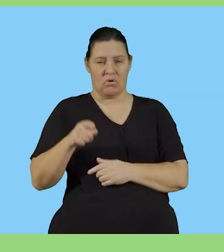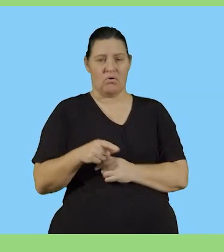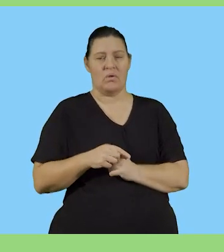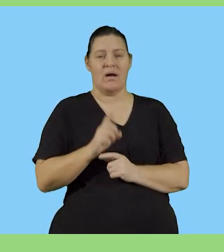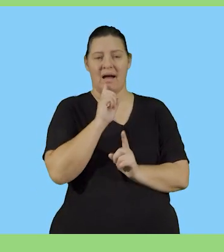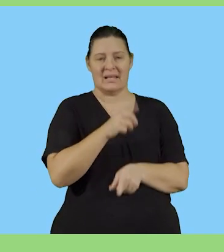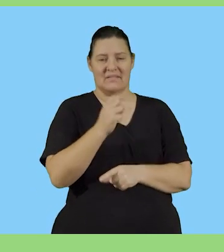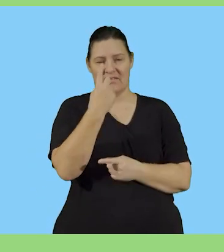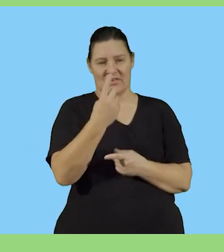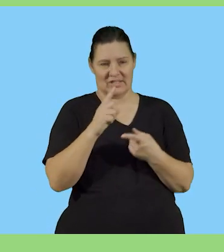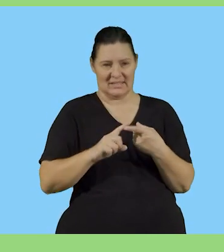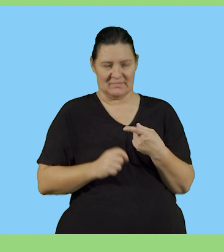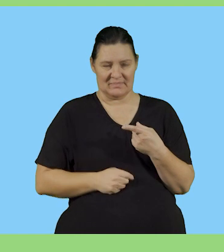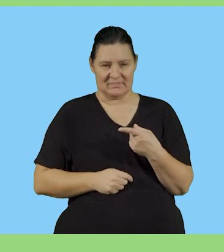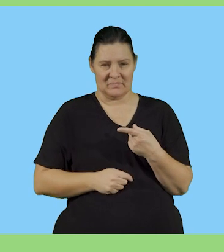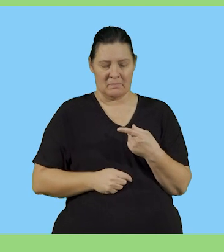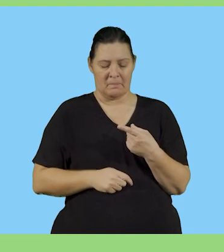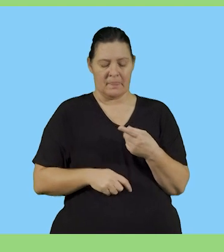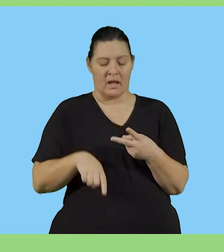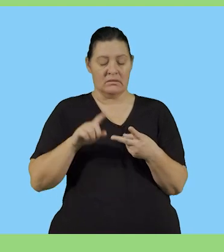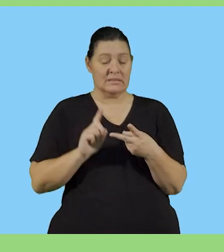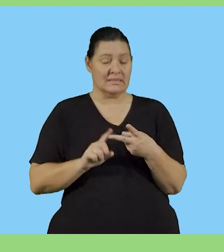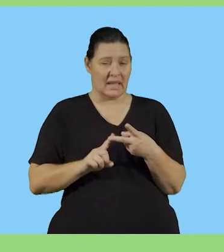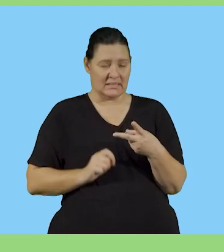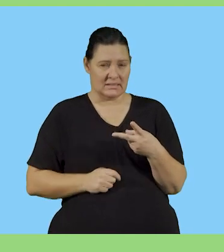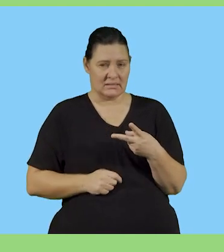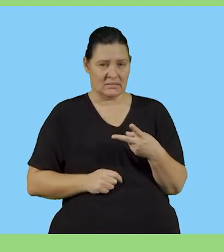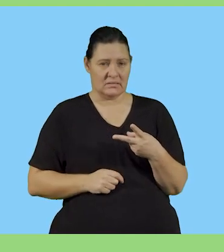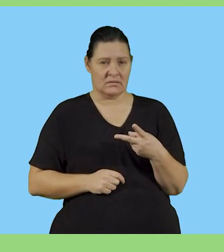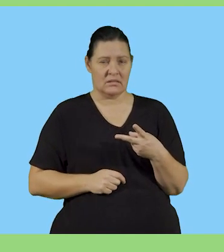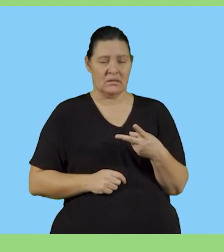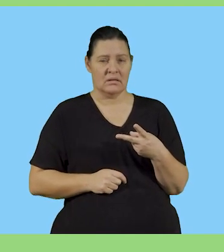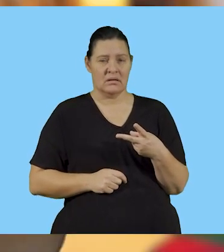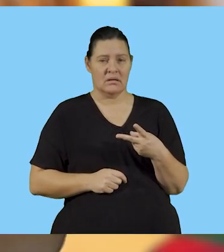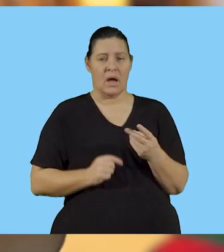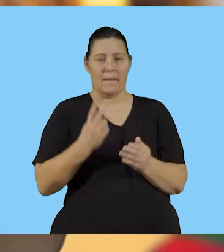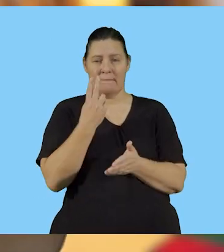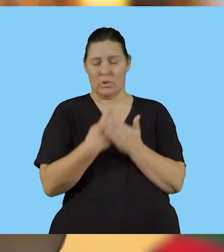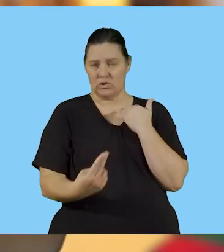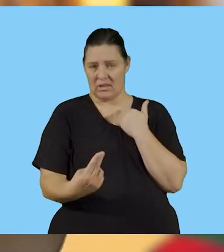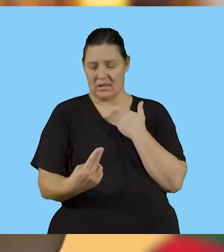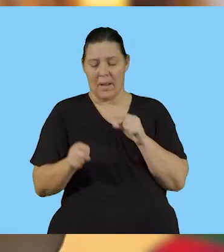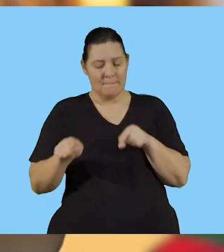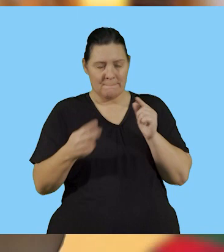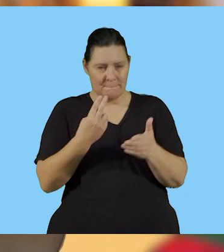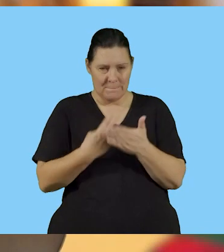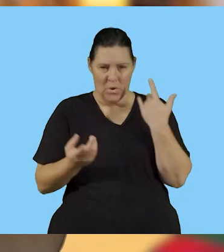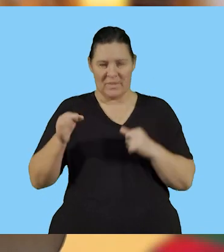is the answer for our first question. Right, moving on to the second one, we have